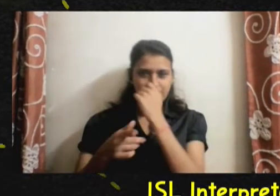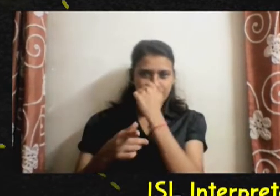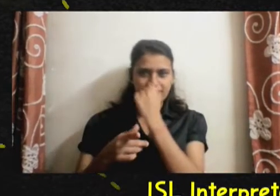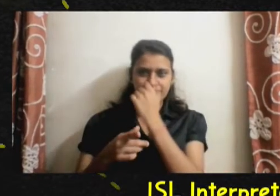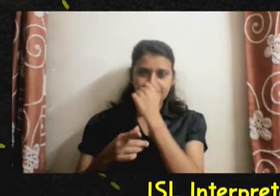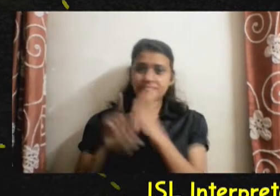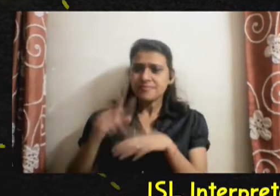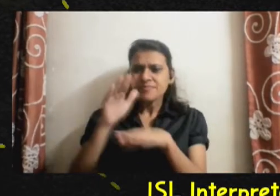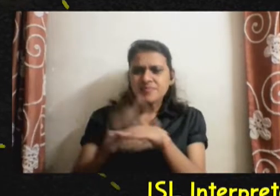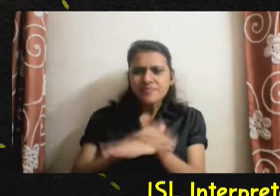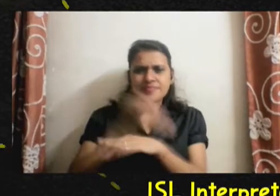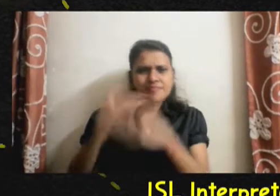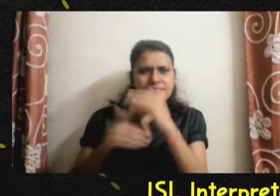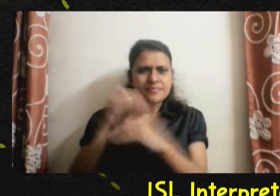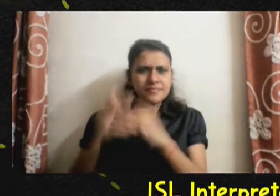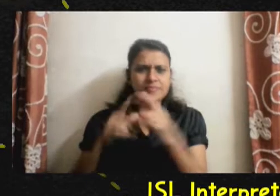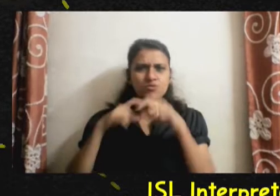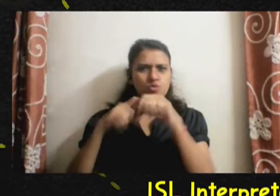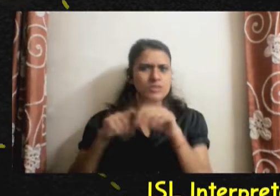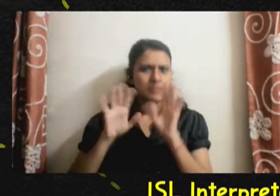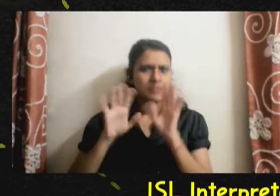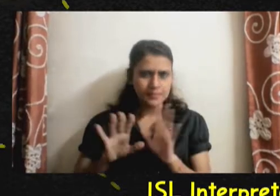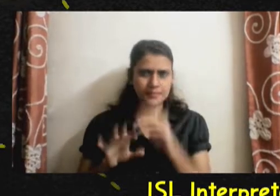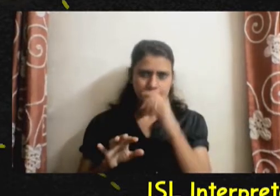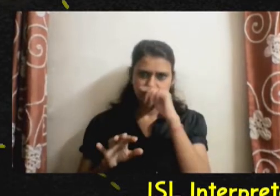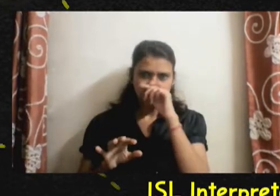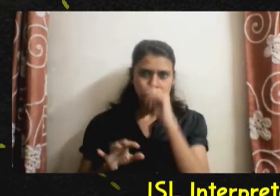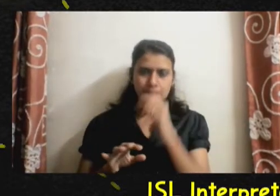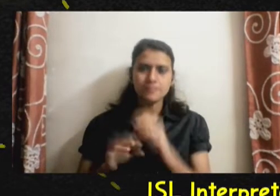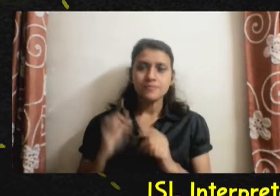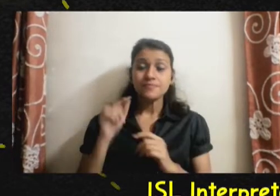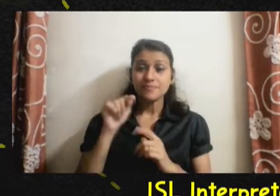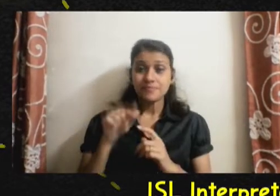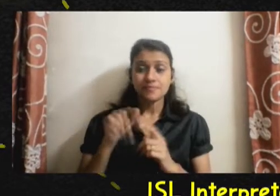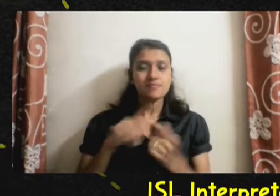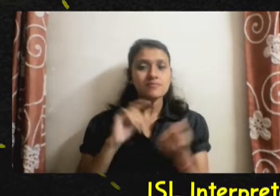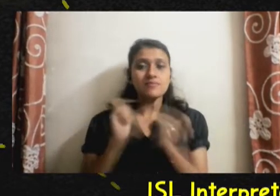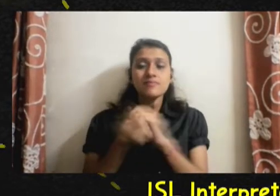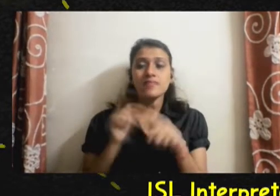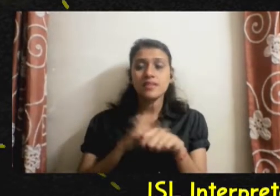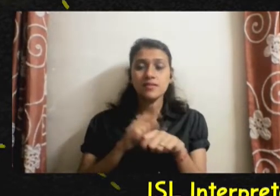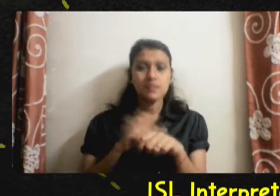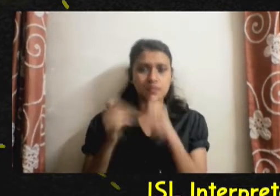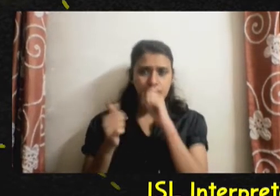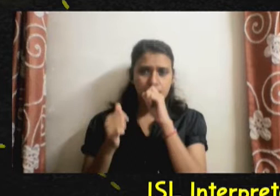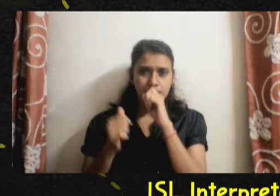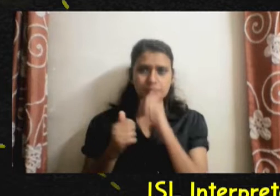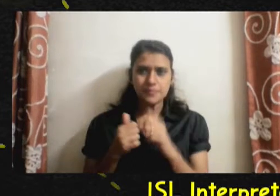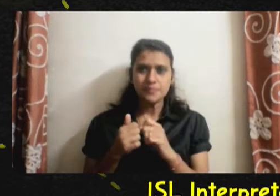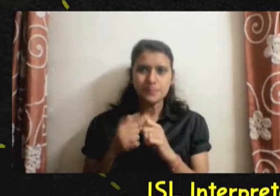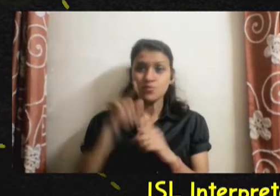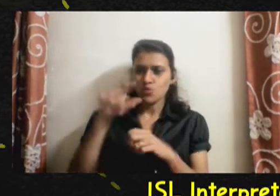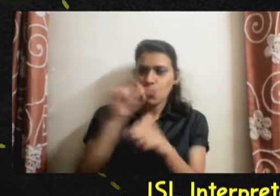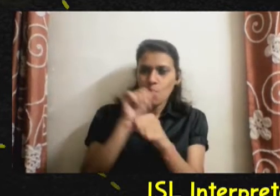form that it's being sent out as. And this might be a good time to turn to Vinay then and ask, Vinay, you've been working